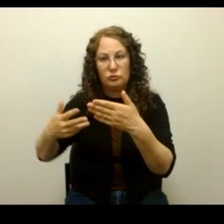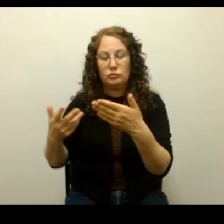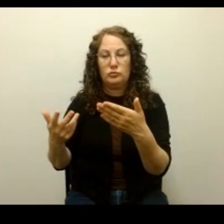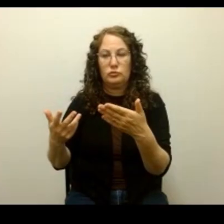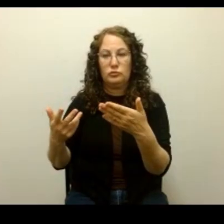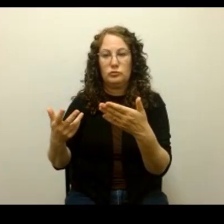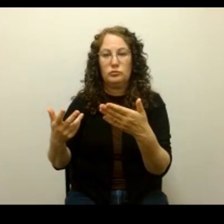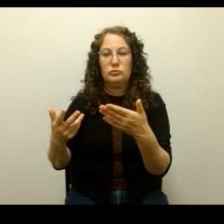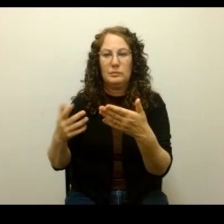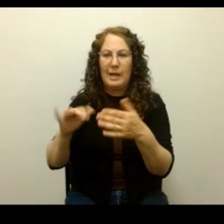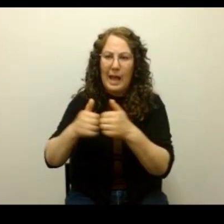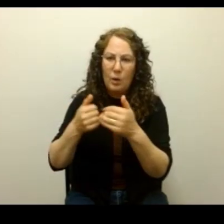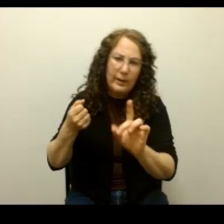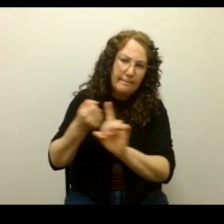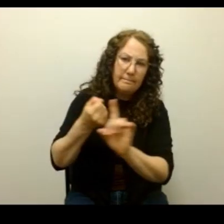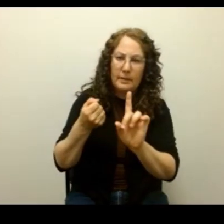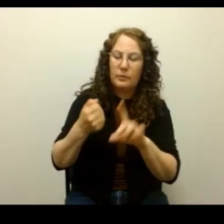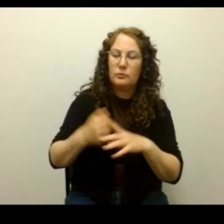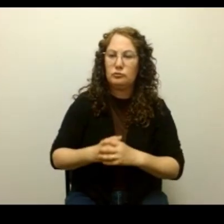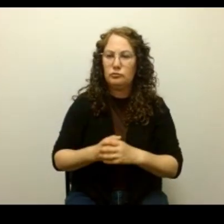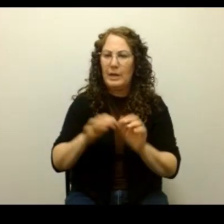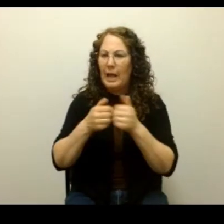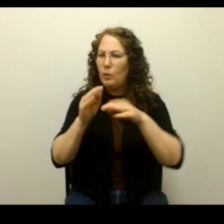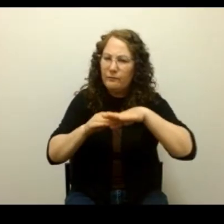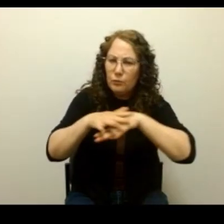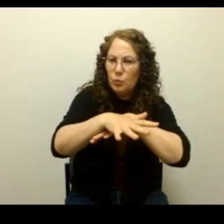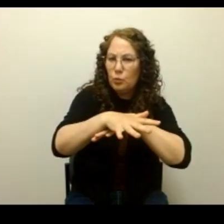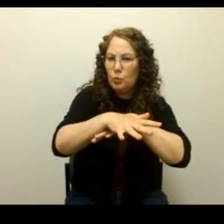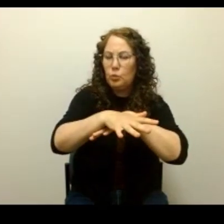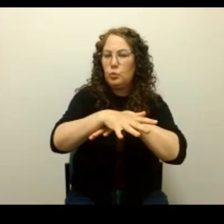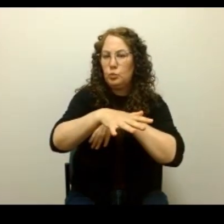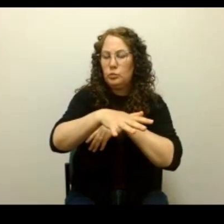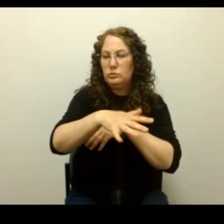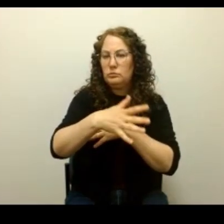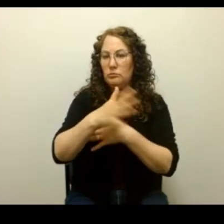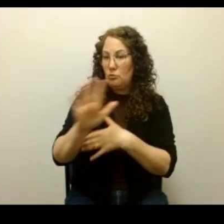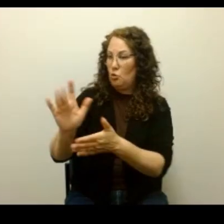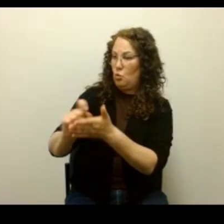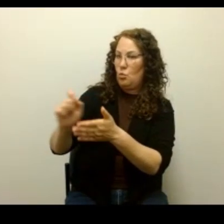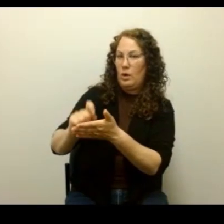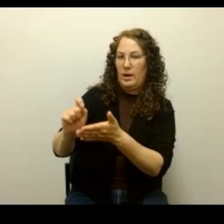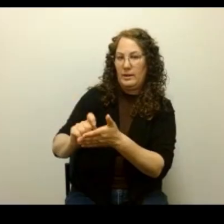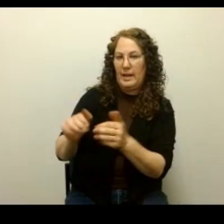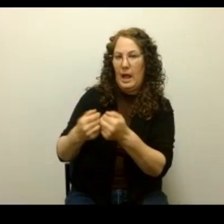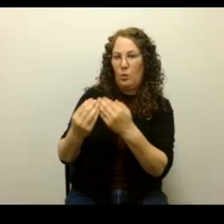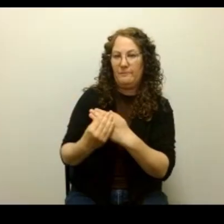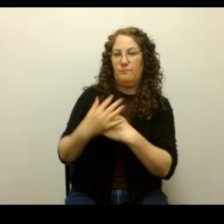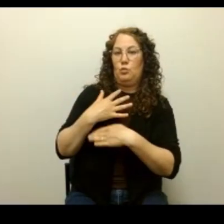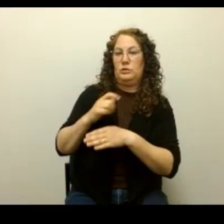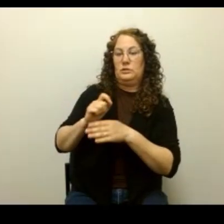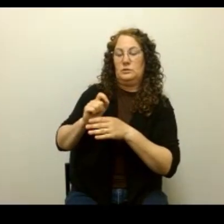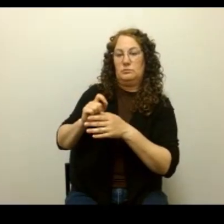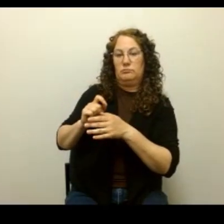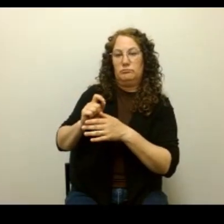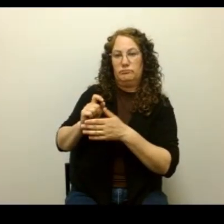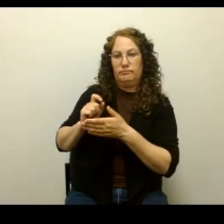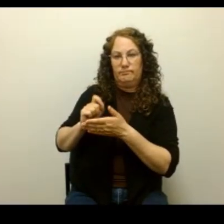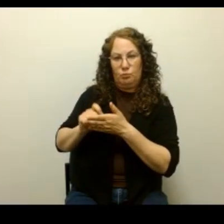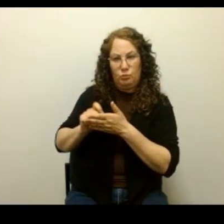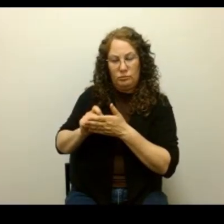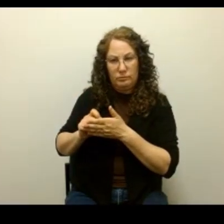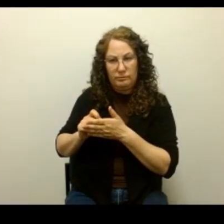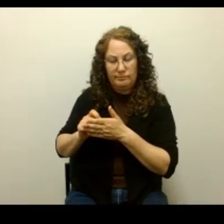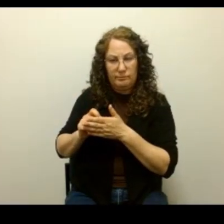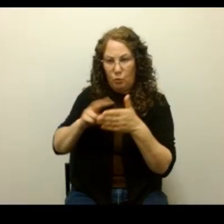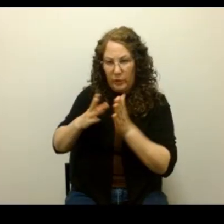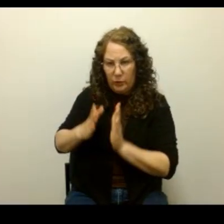impact, and the influence of the writing on the future or